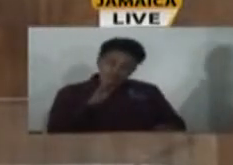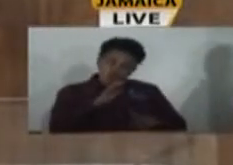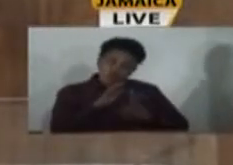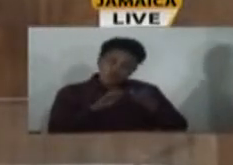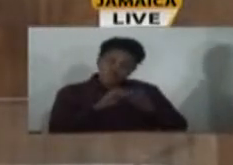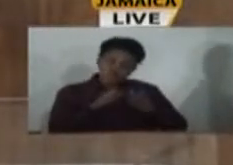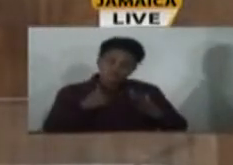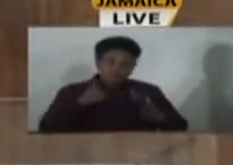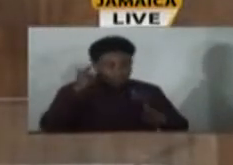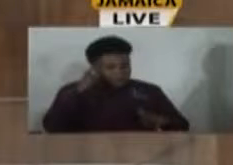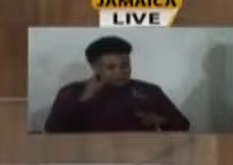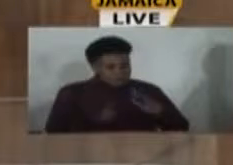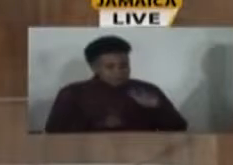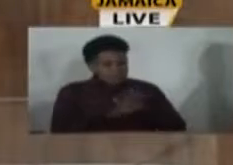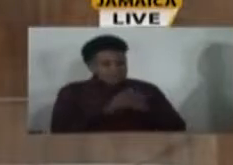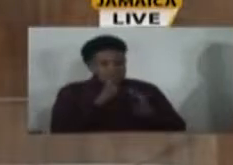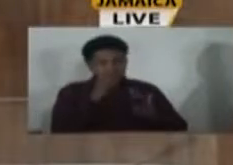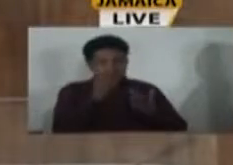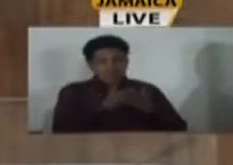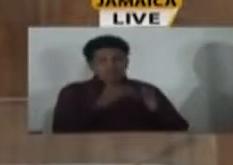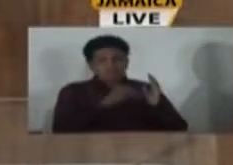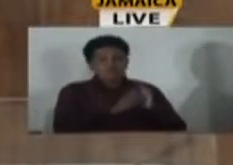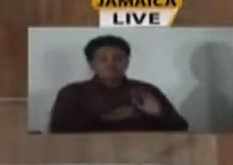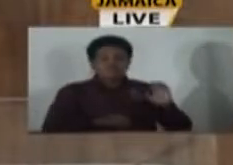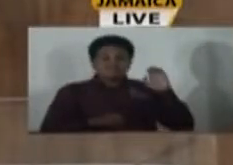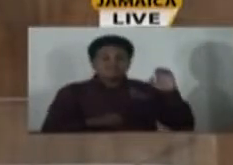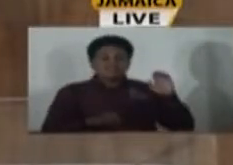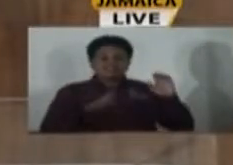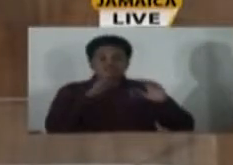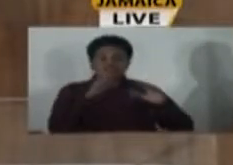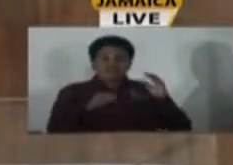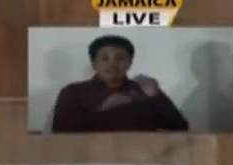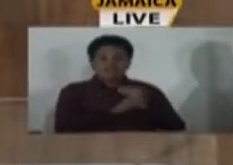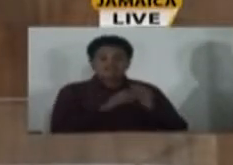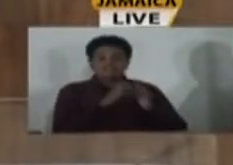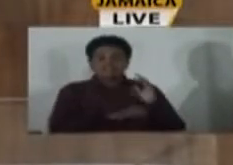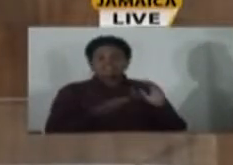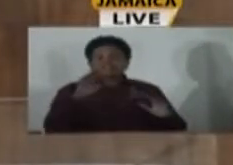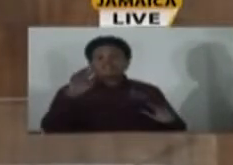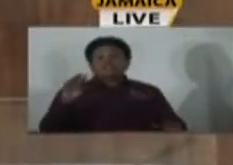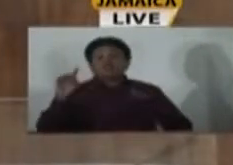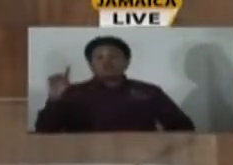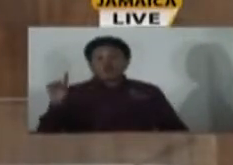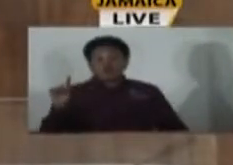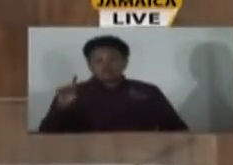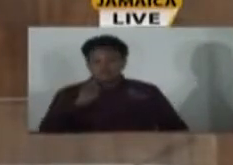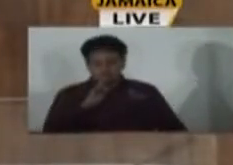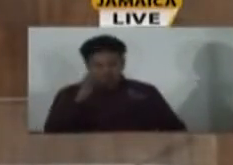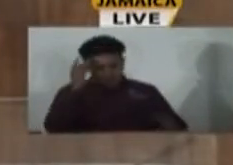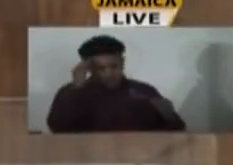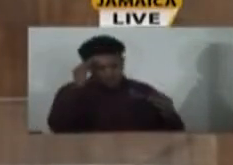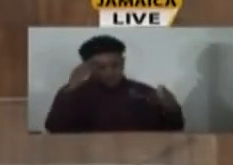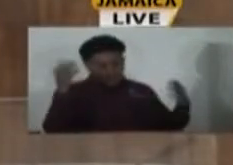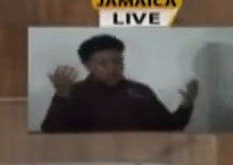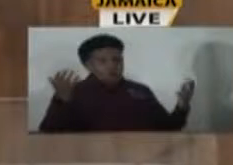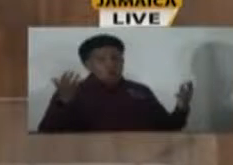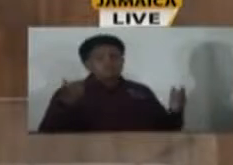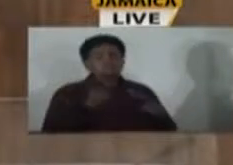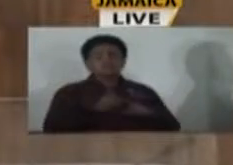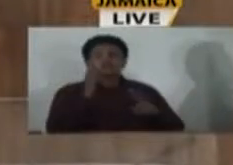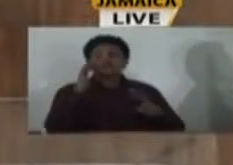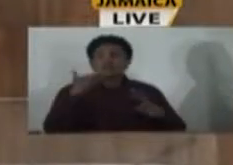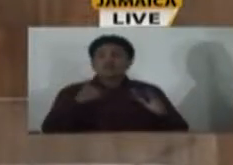my mind, arises from the fact that paragraph E is being added to section 54.1 to contemplate that there